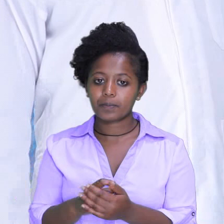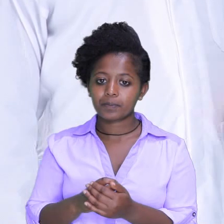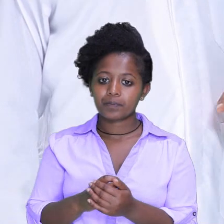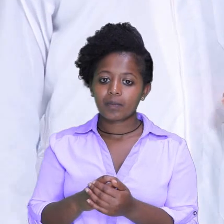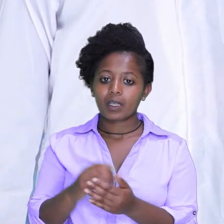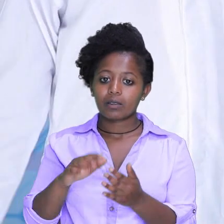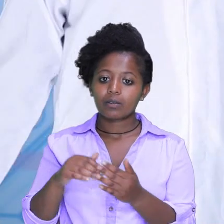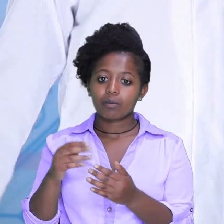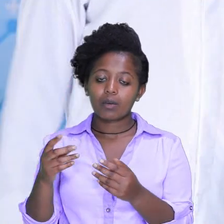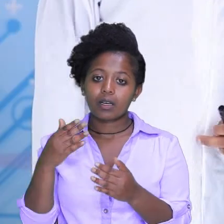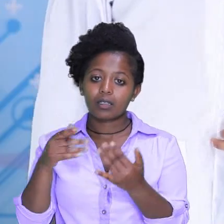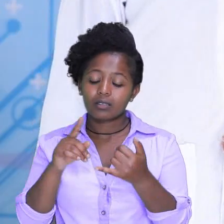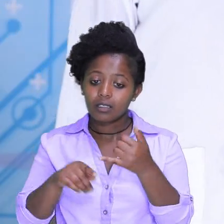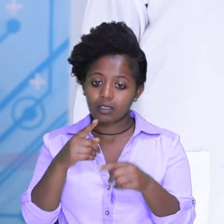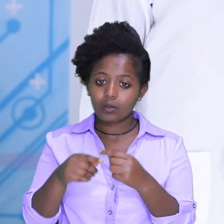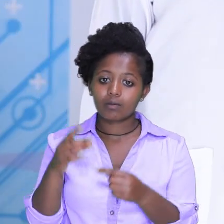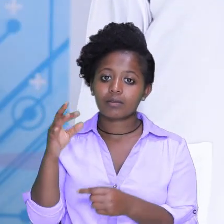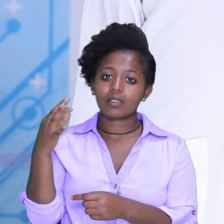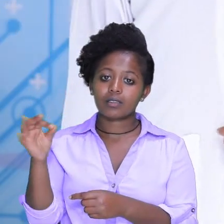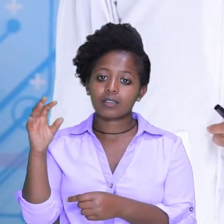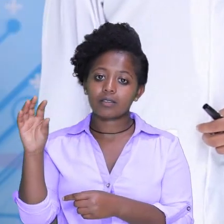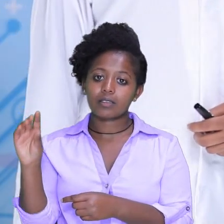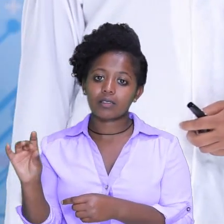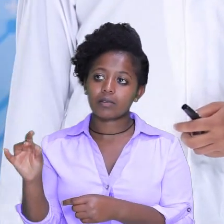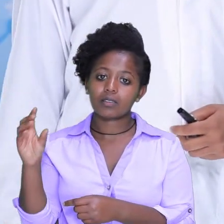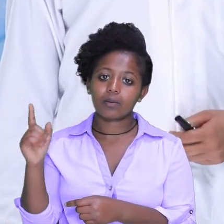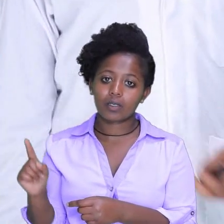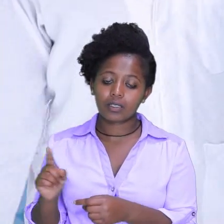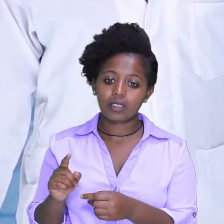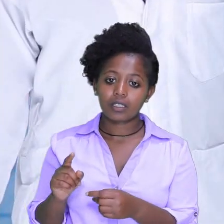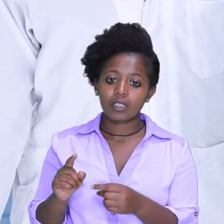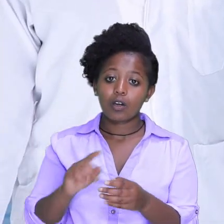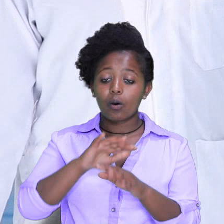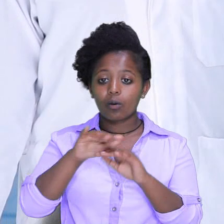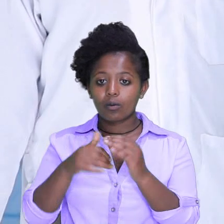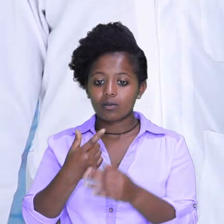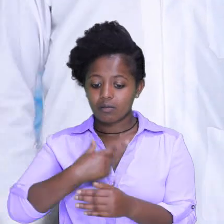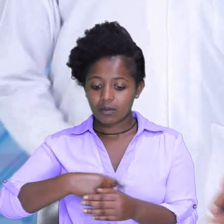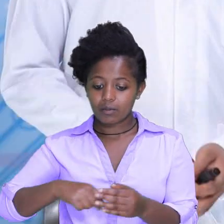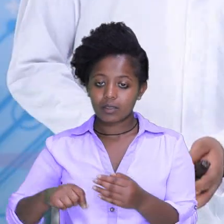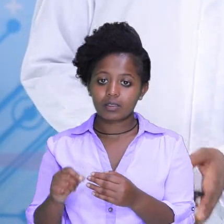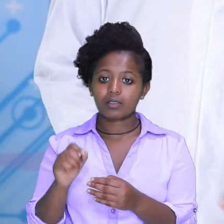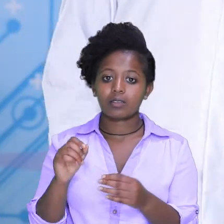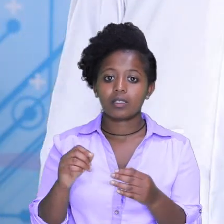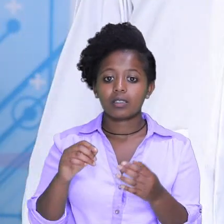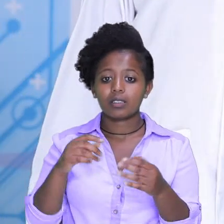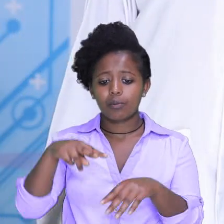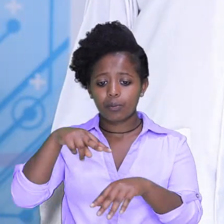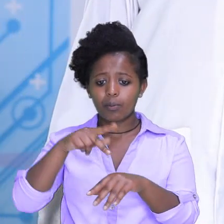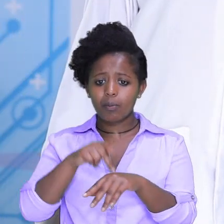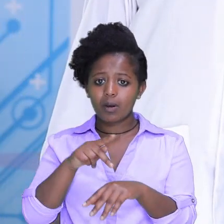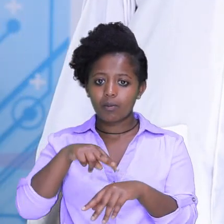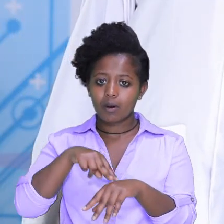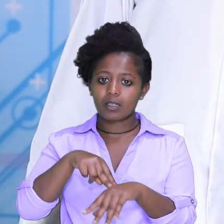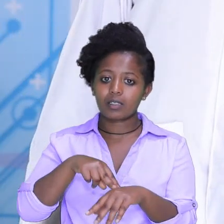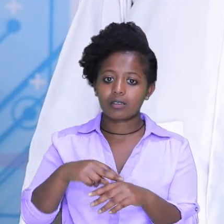By the end of 1971, all permanent members of UN, the permanent members of